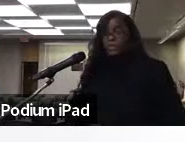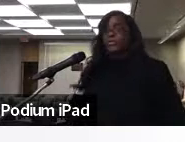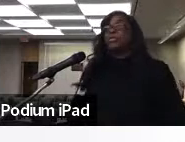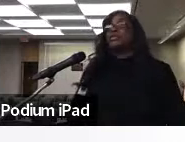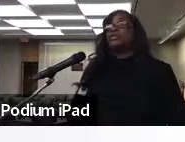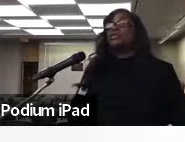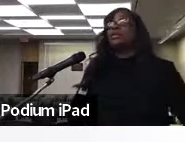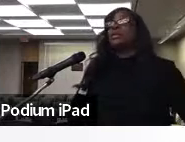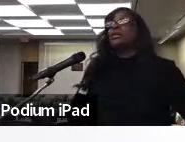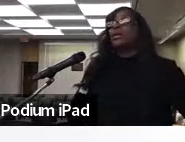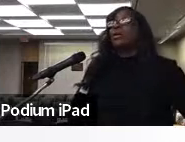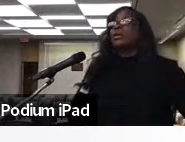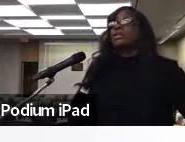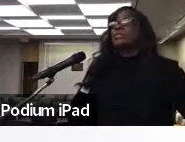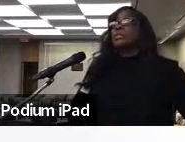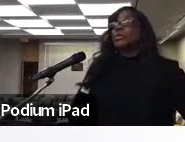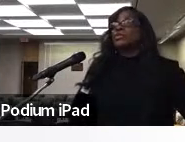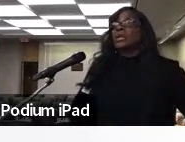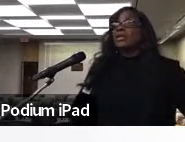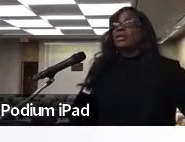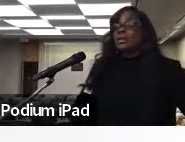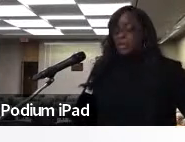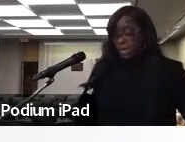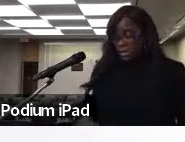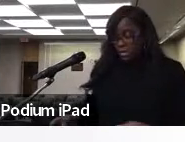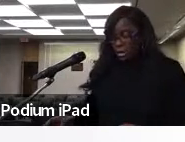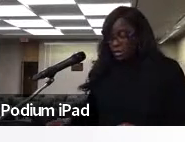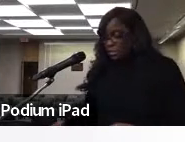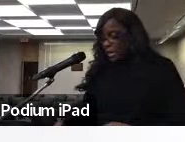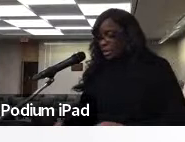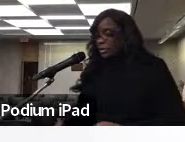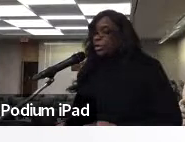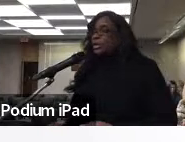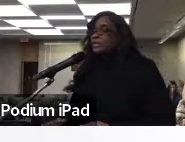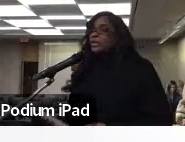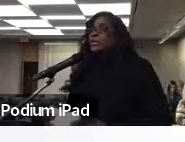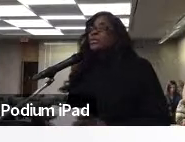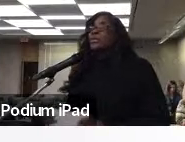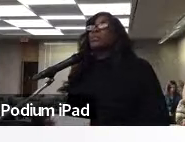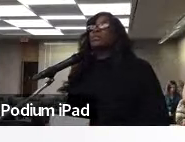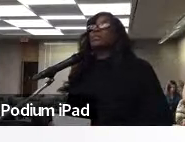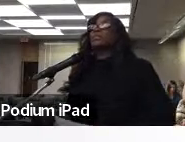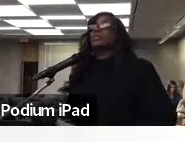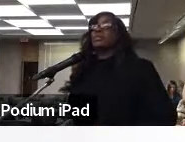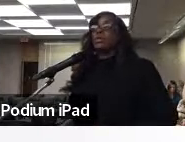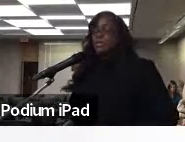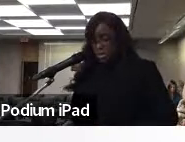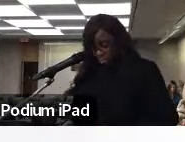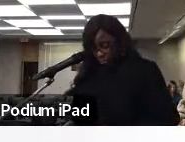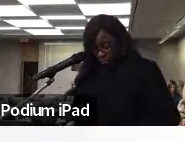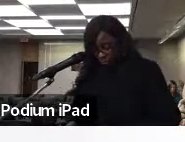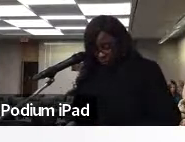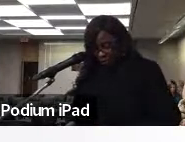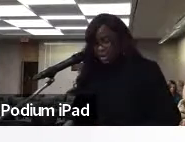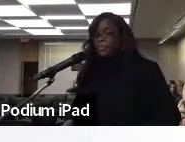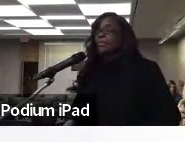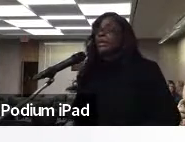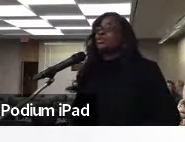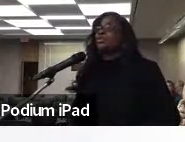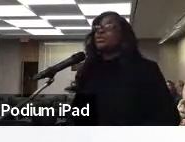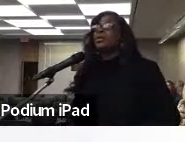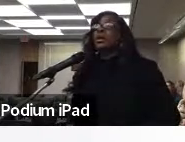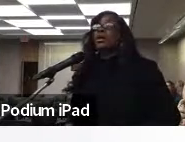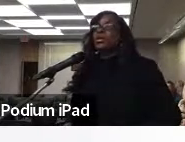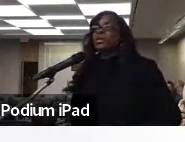will be presenting information on disproportionality. Dr. Macklin will also support me with